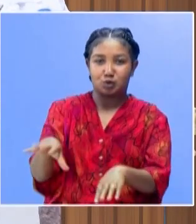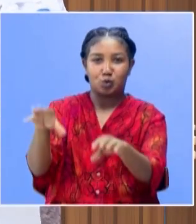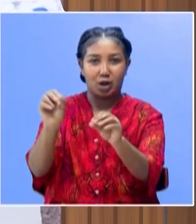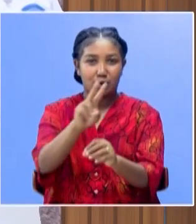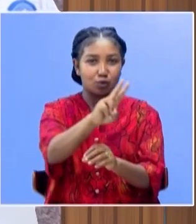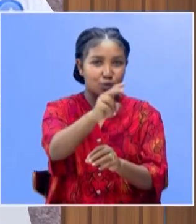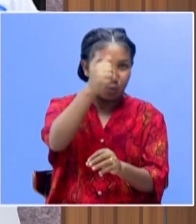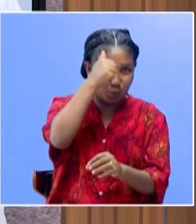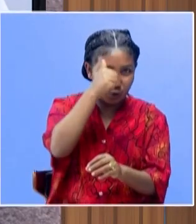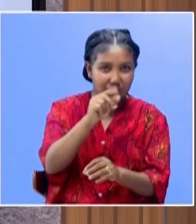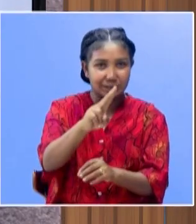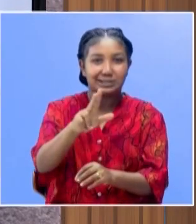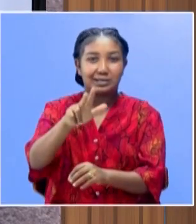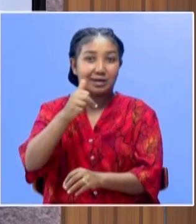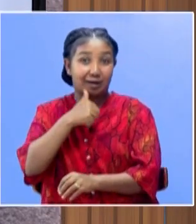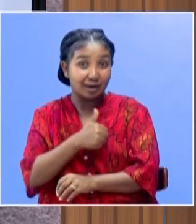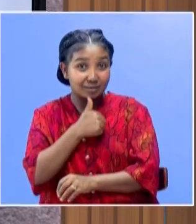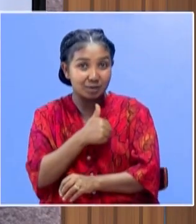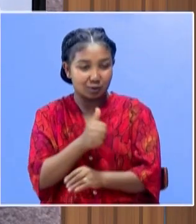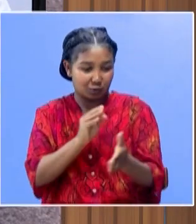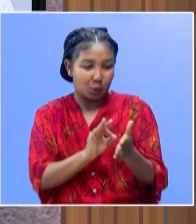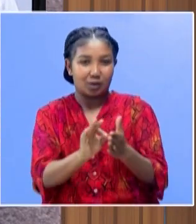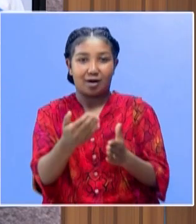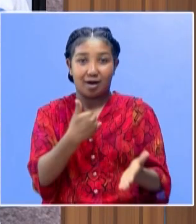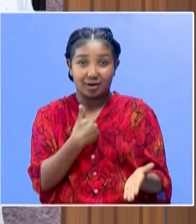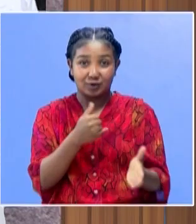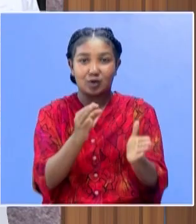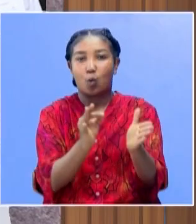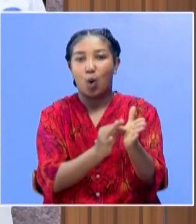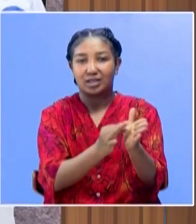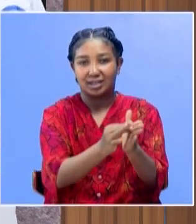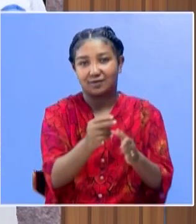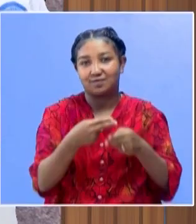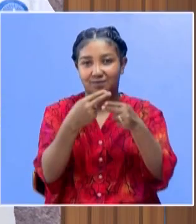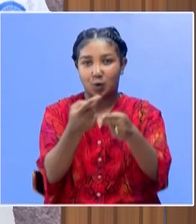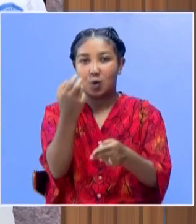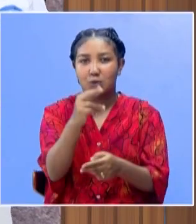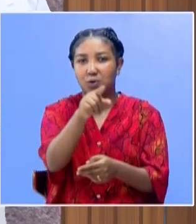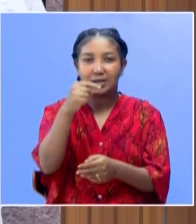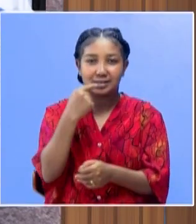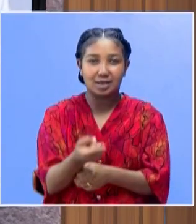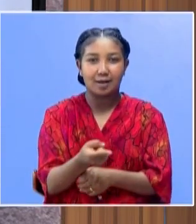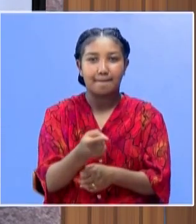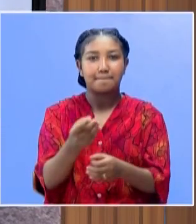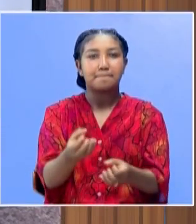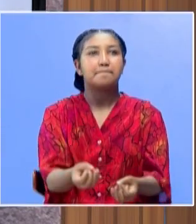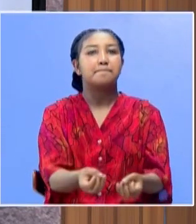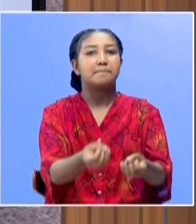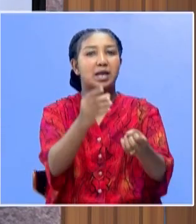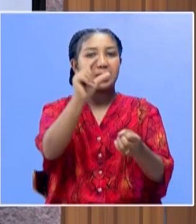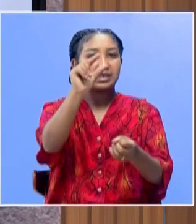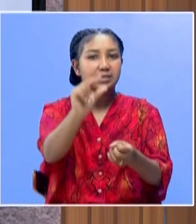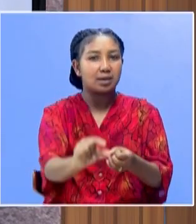2 boys, 3 girls, yeah? These are quantities, right? Or you can say many,